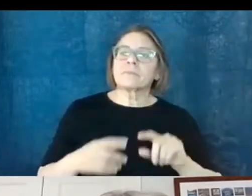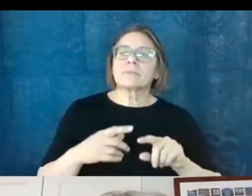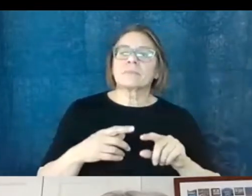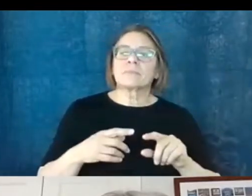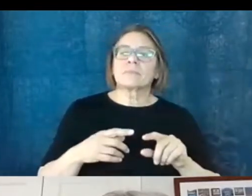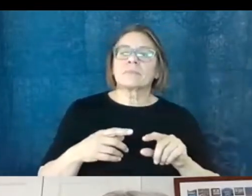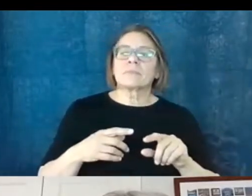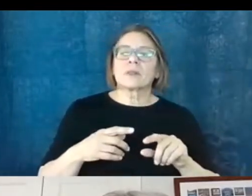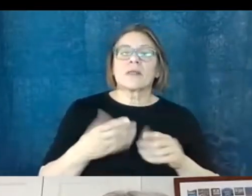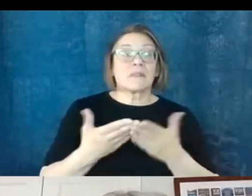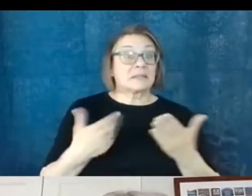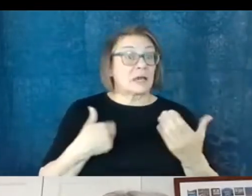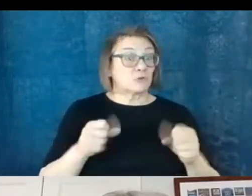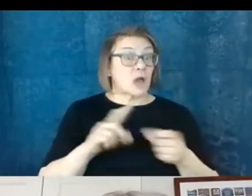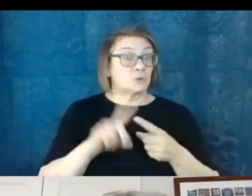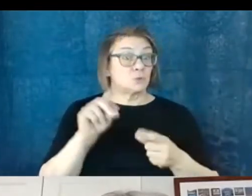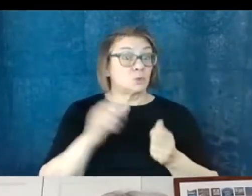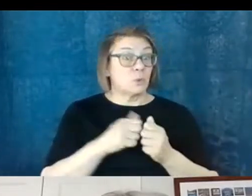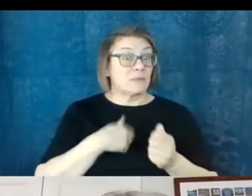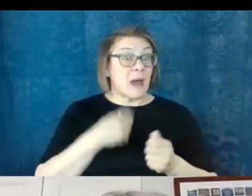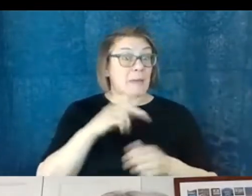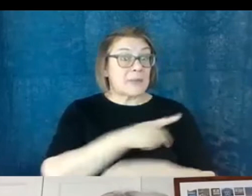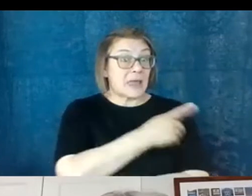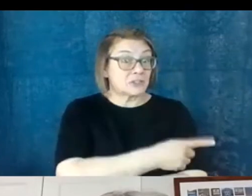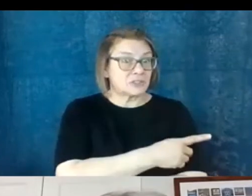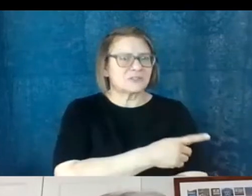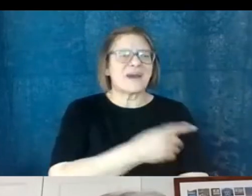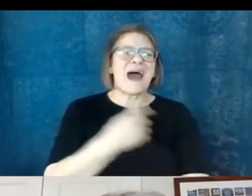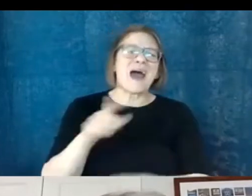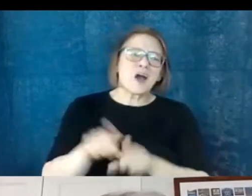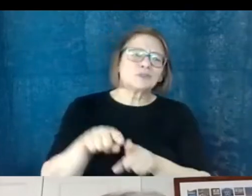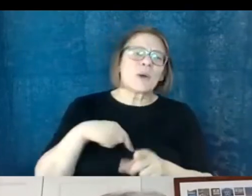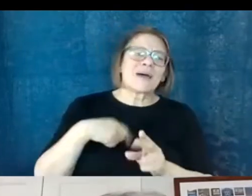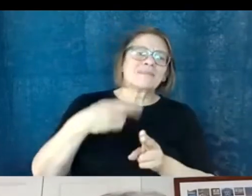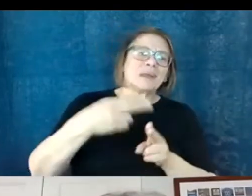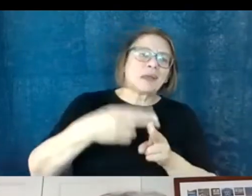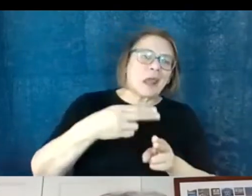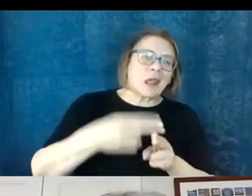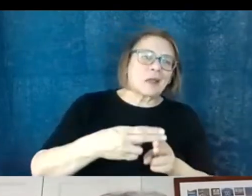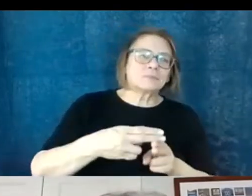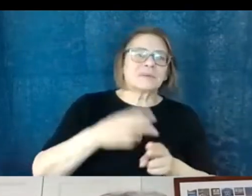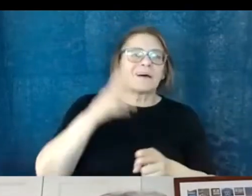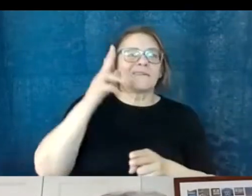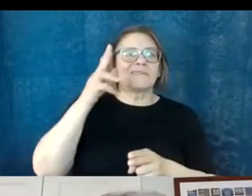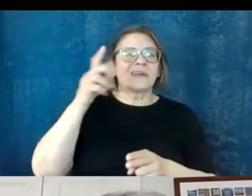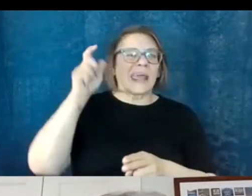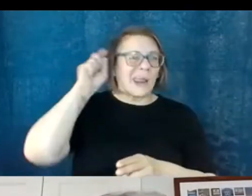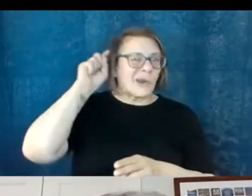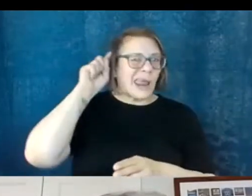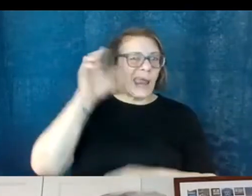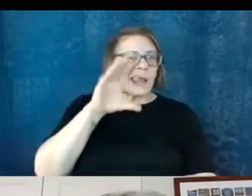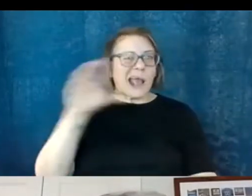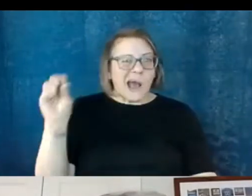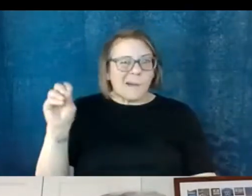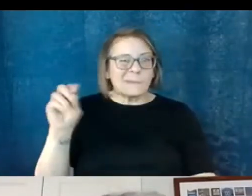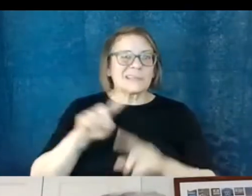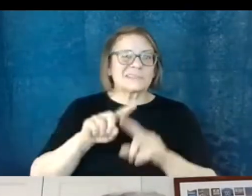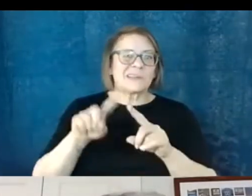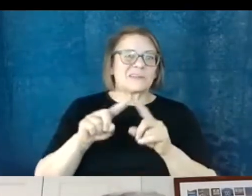my patients. I do have like the hearing aid companies accessories to try as well in the